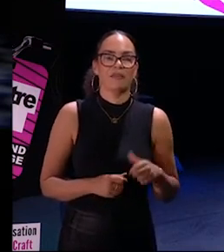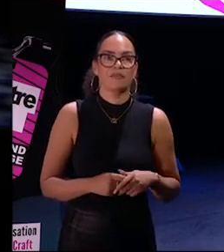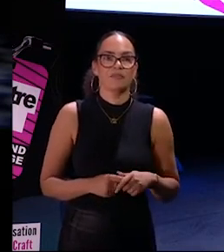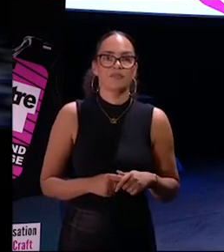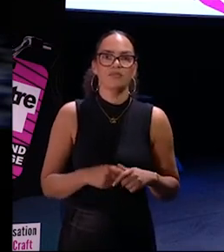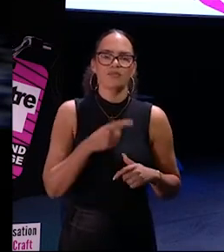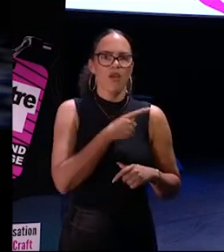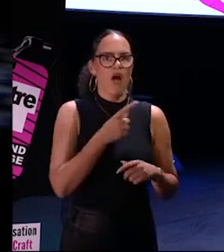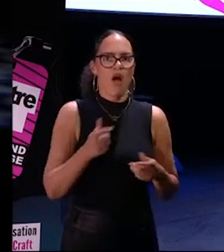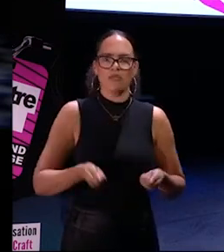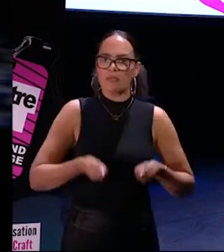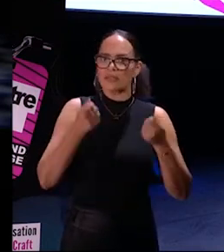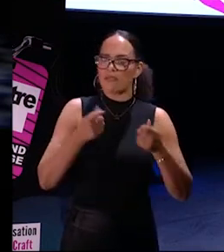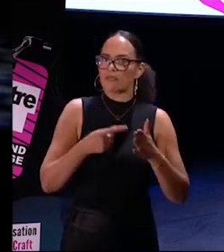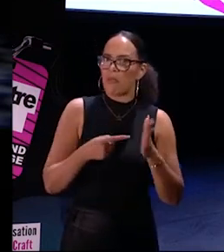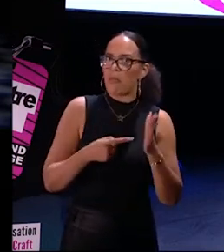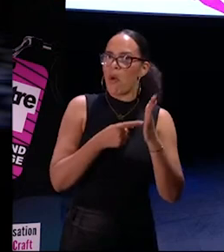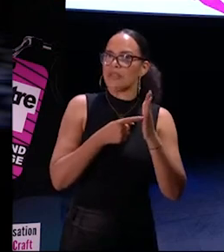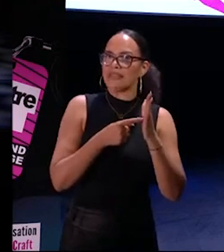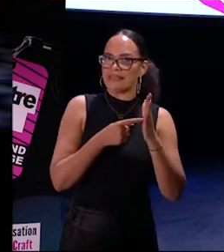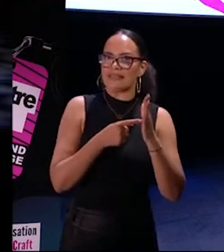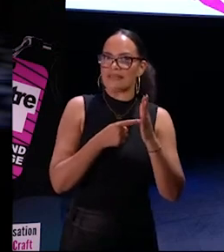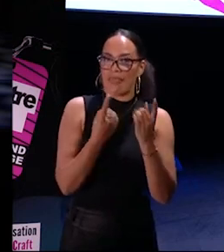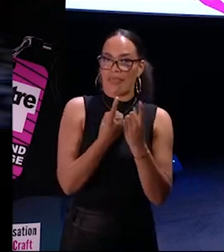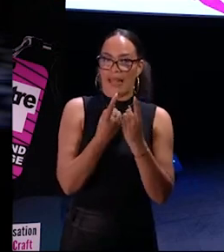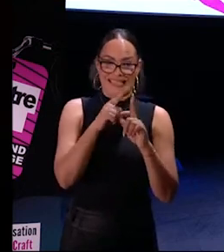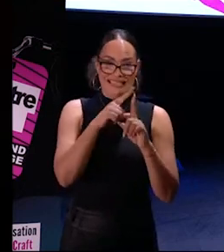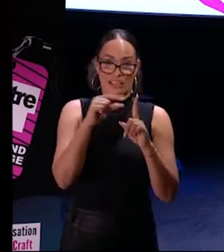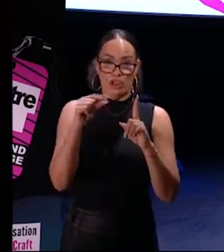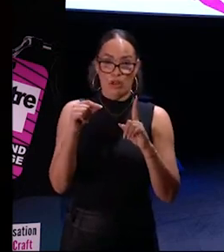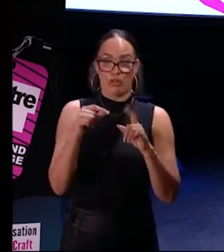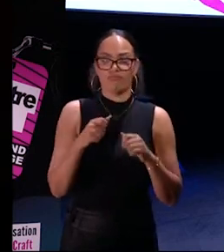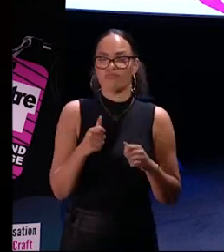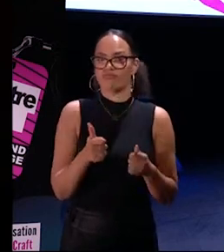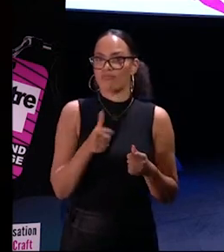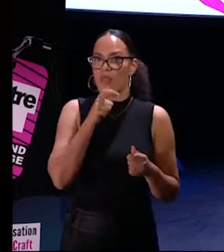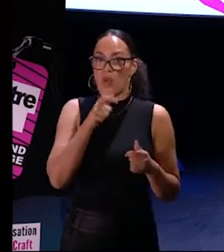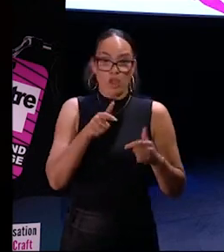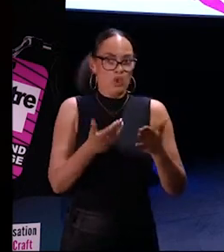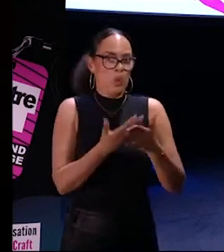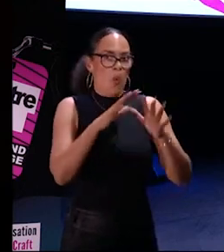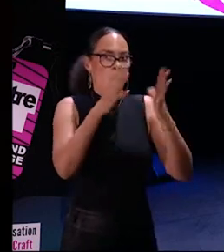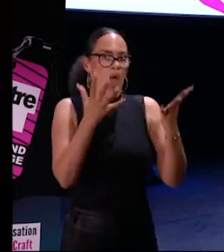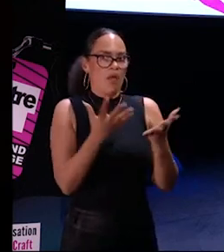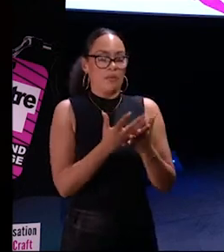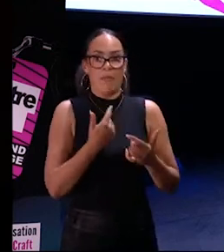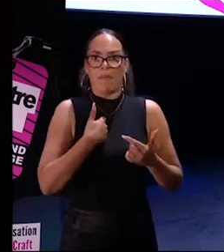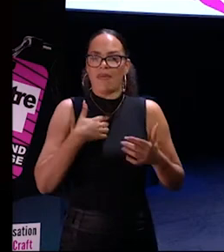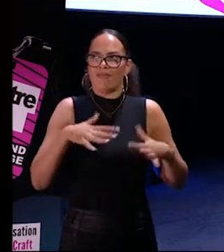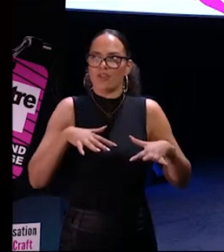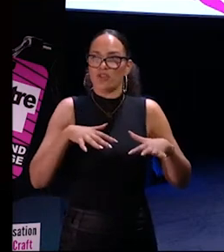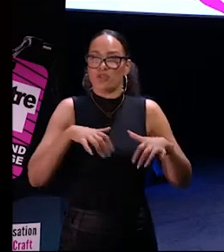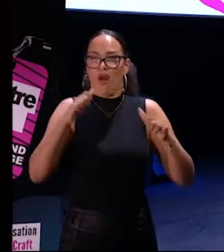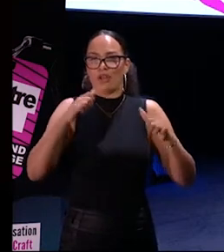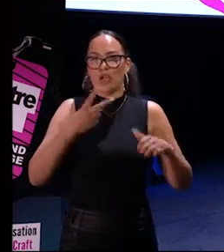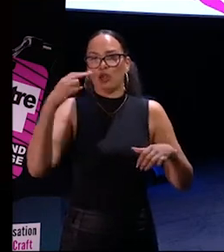picked up on some very, very key things, which is digital, that word, that world that we're going into. When I first started in theatre too many years